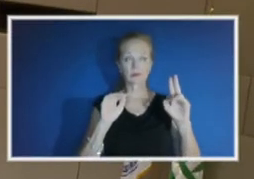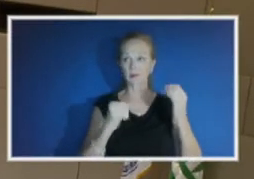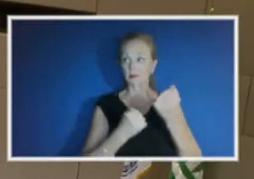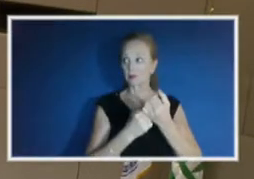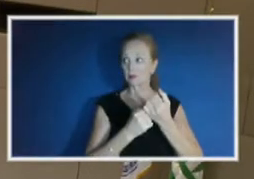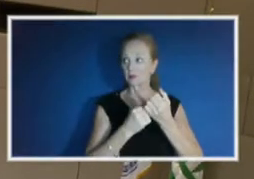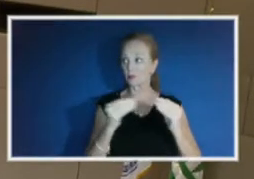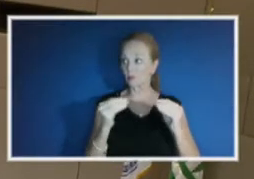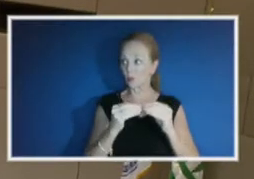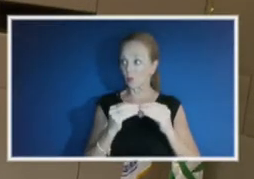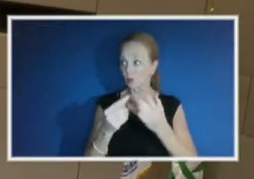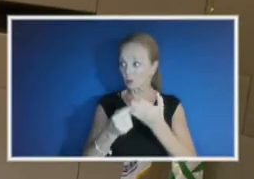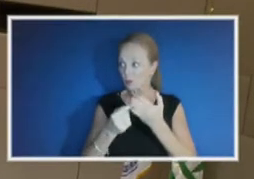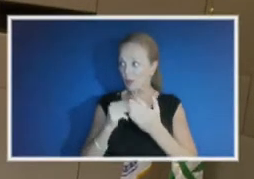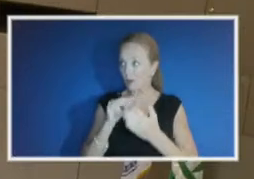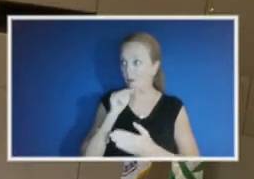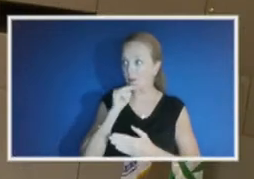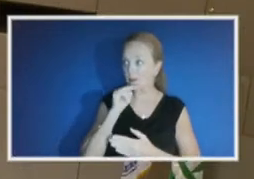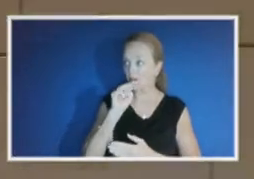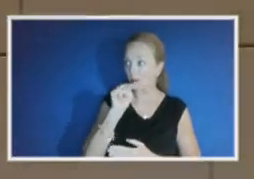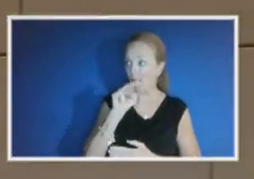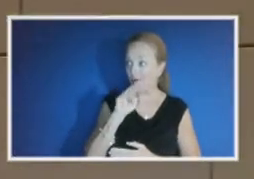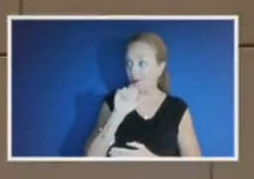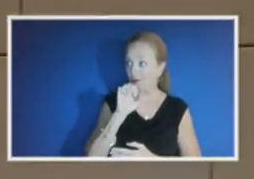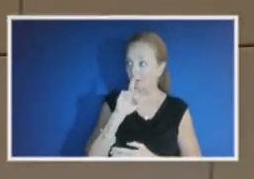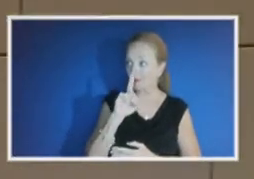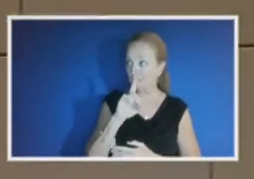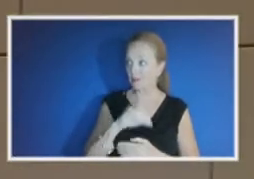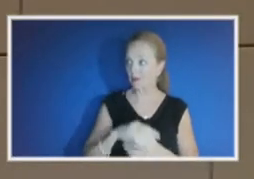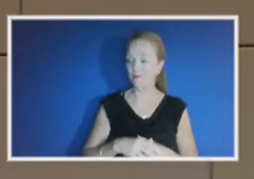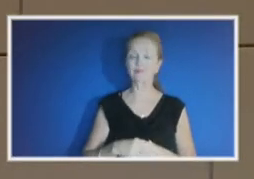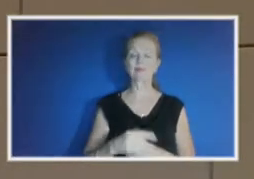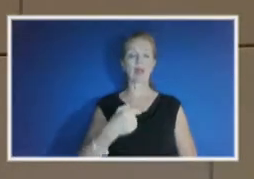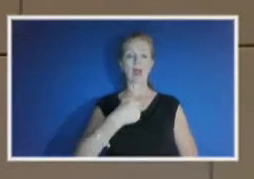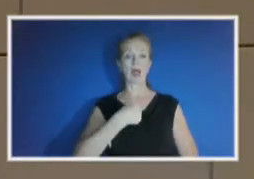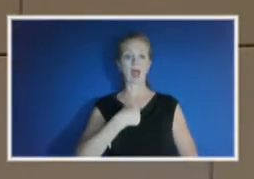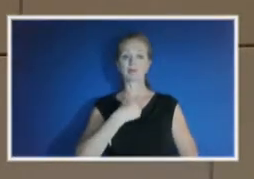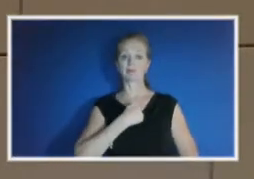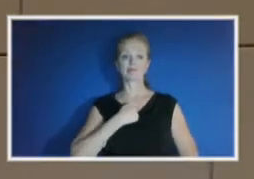Mayfield? So, Mayor, I will not be supporting this